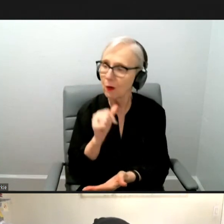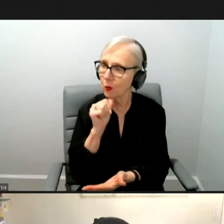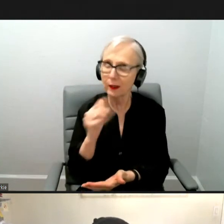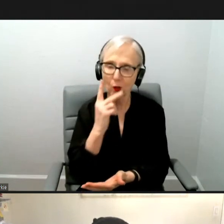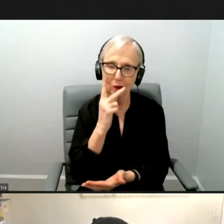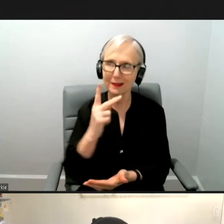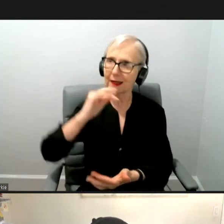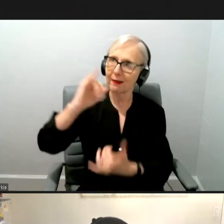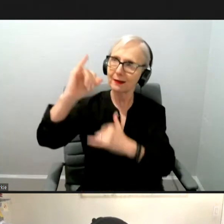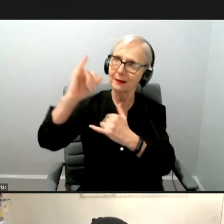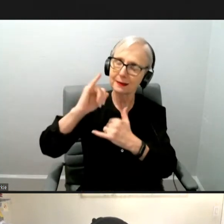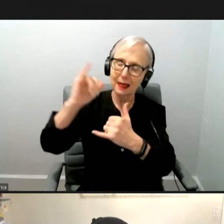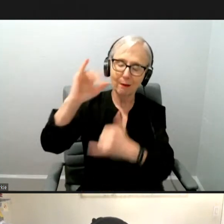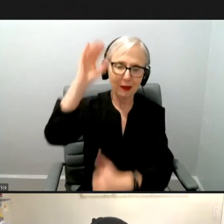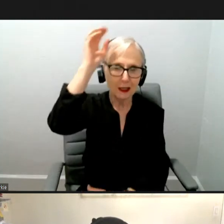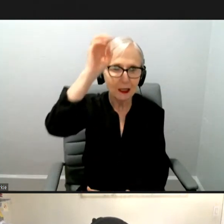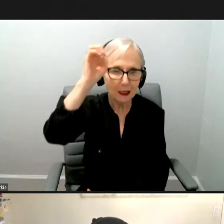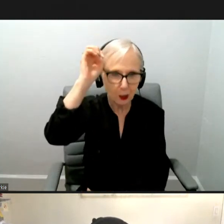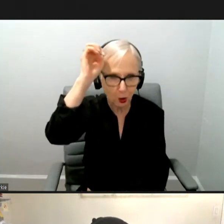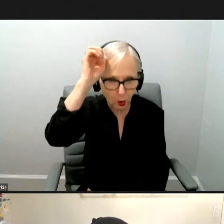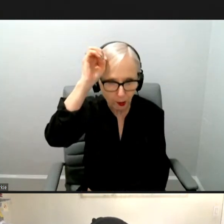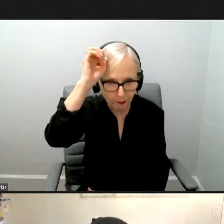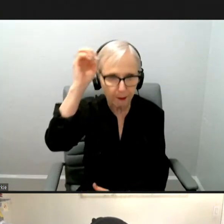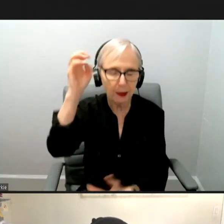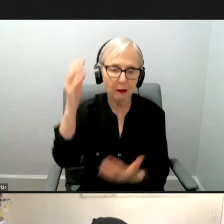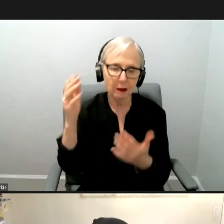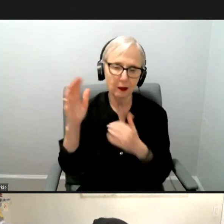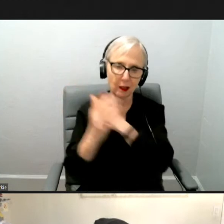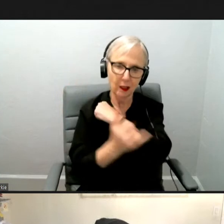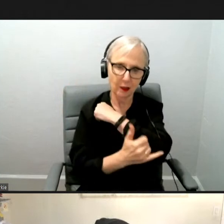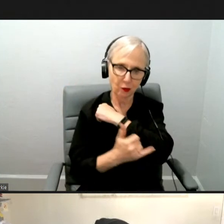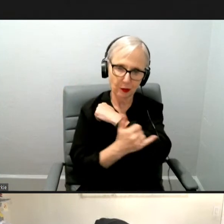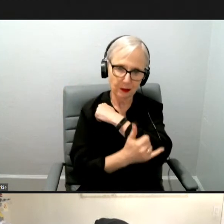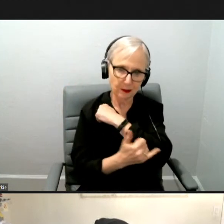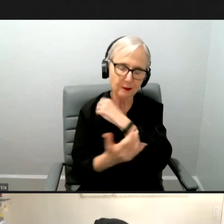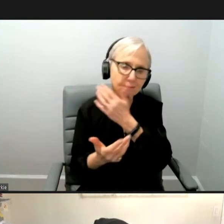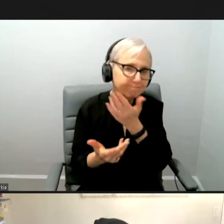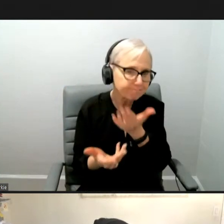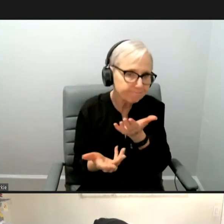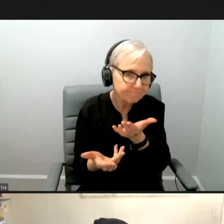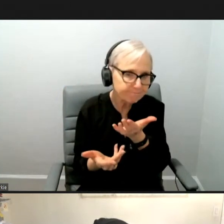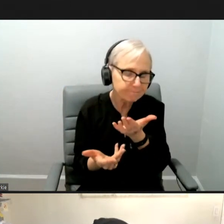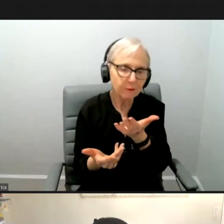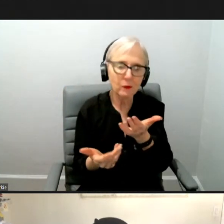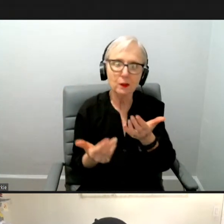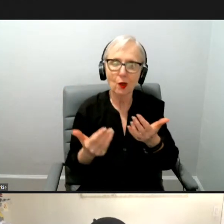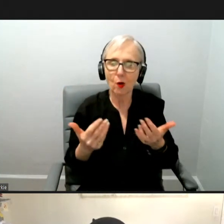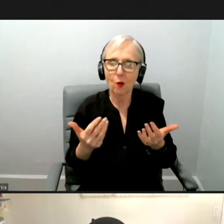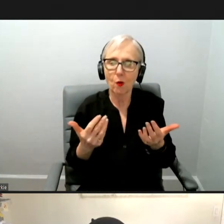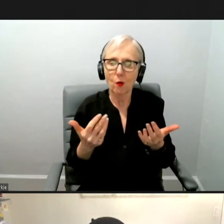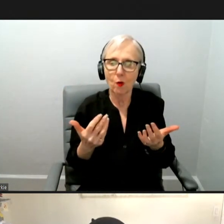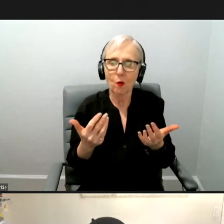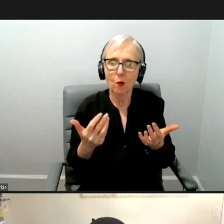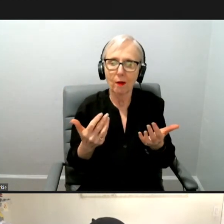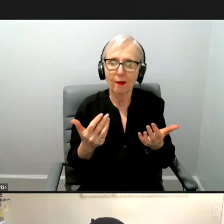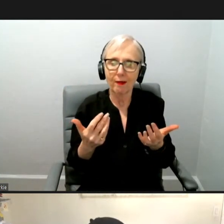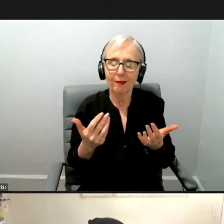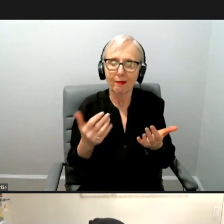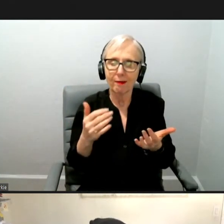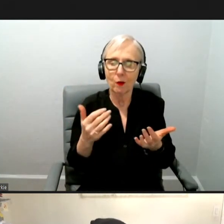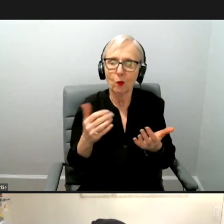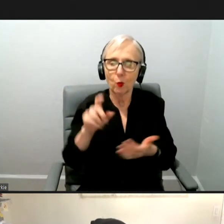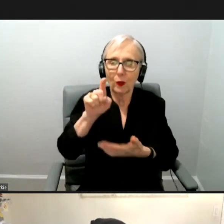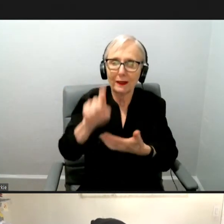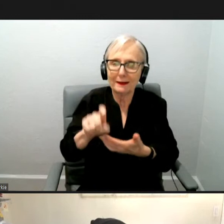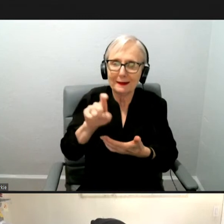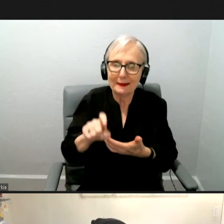thing necessarily coming out of estimates from European countries. And so unfortunately, that's sort of a key data point that we